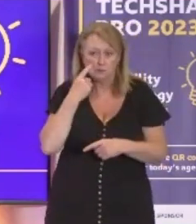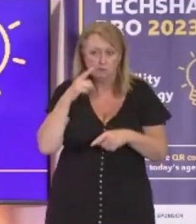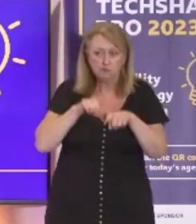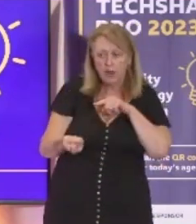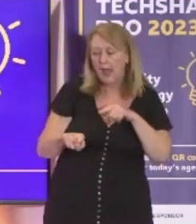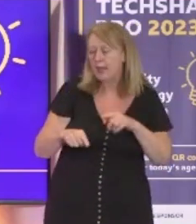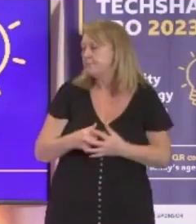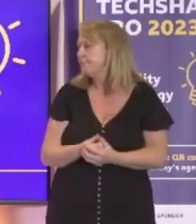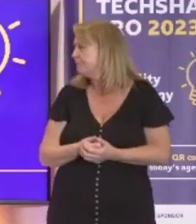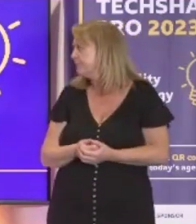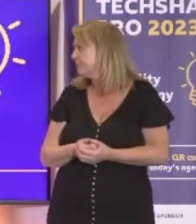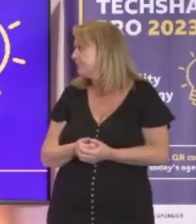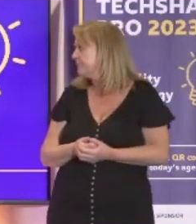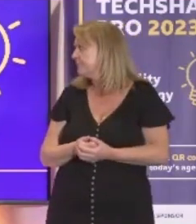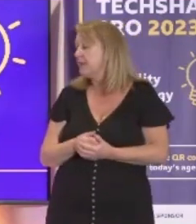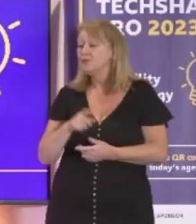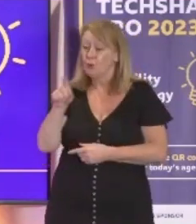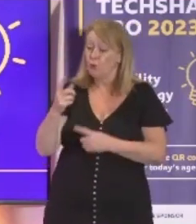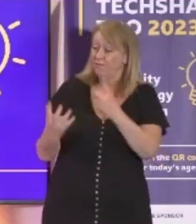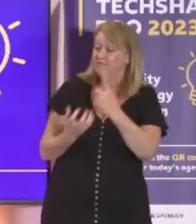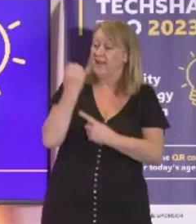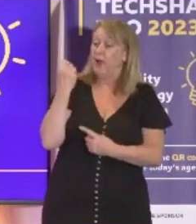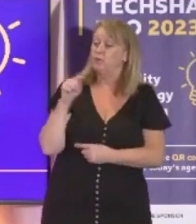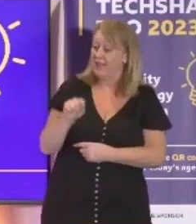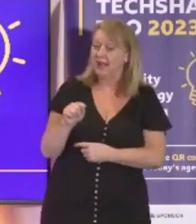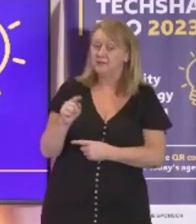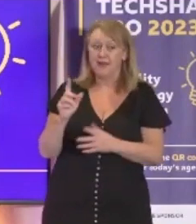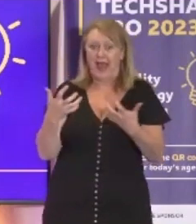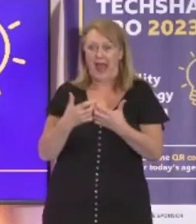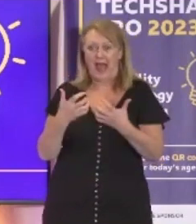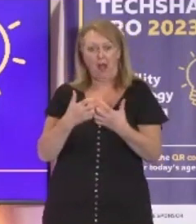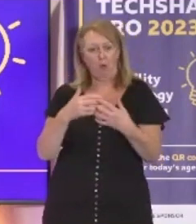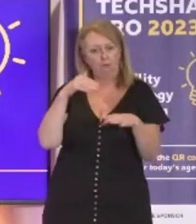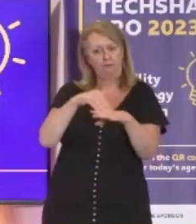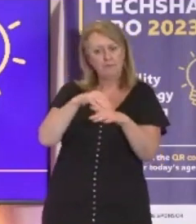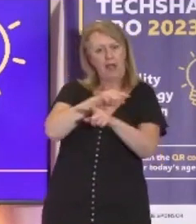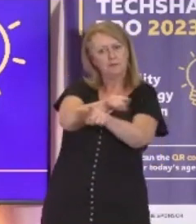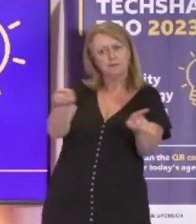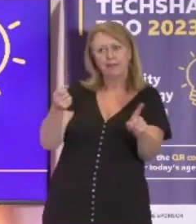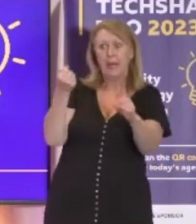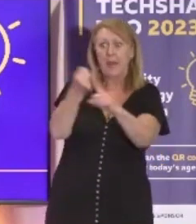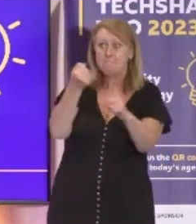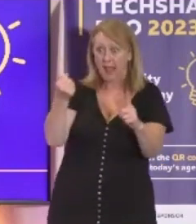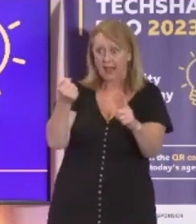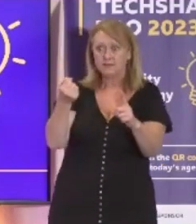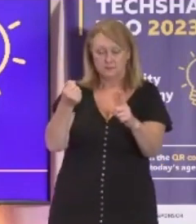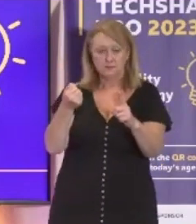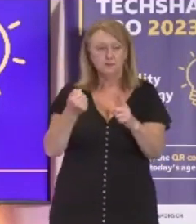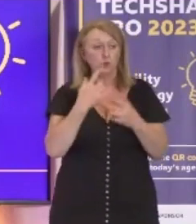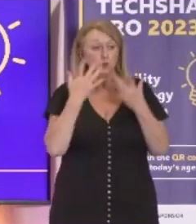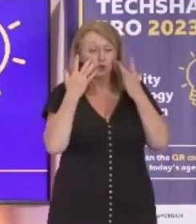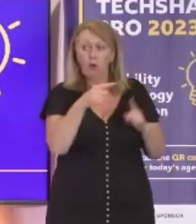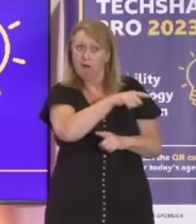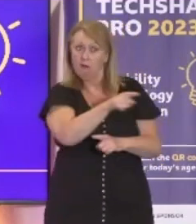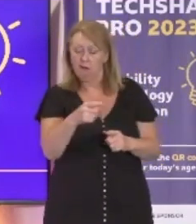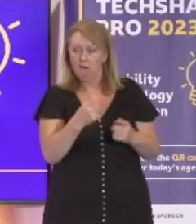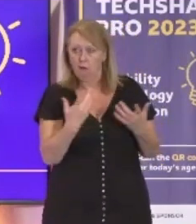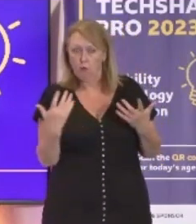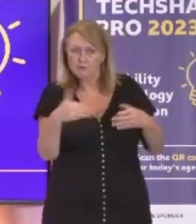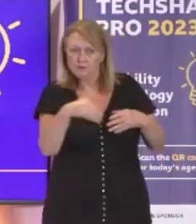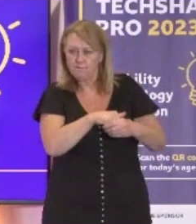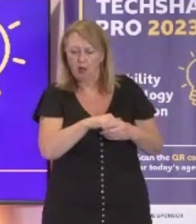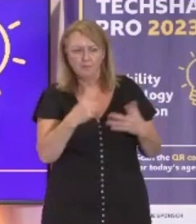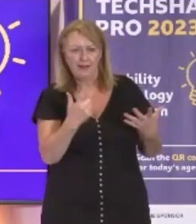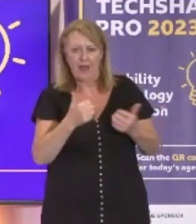move in terms of that discovery, I guess, and the impact that you can show there from who's involved and what they've learned and how much they've